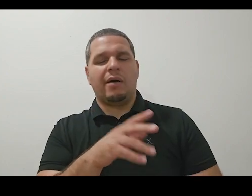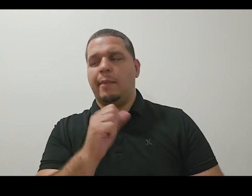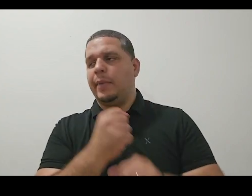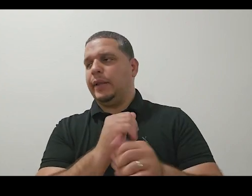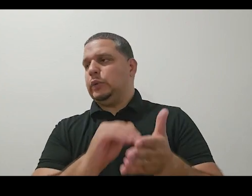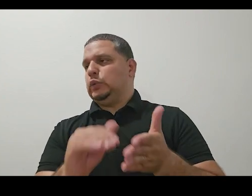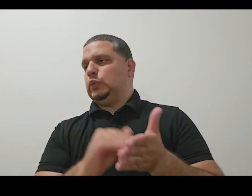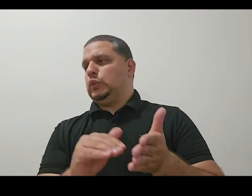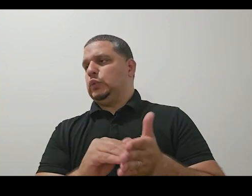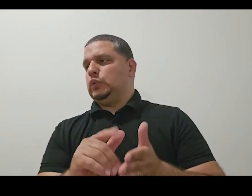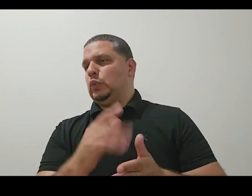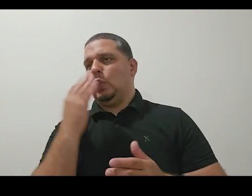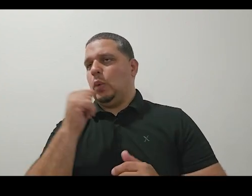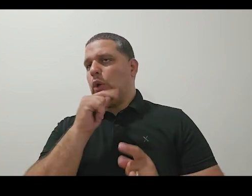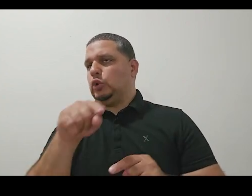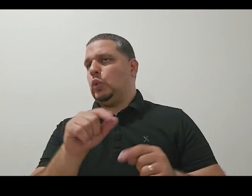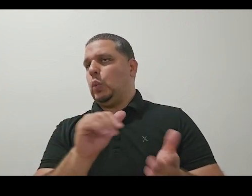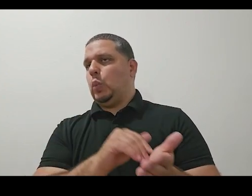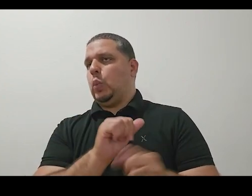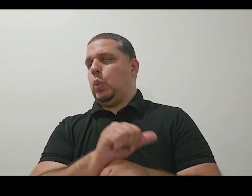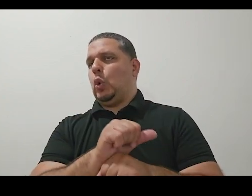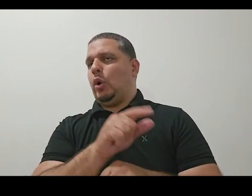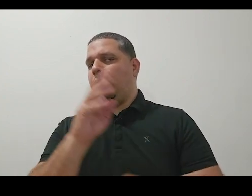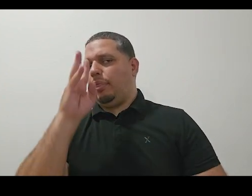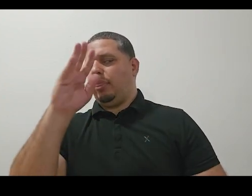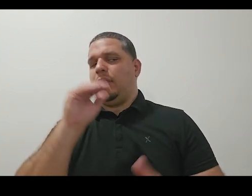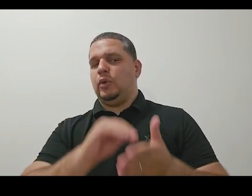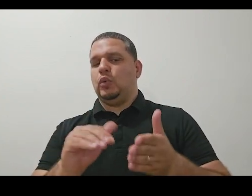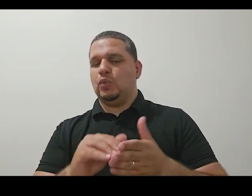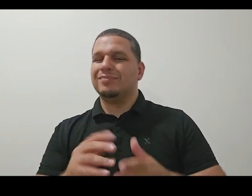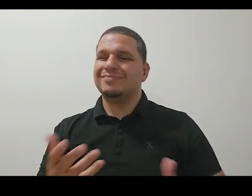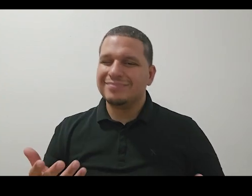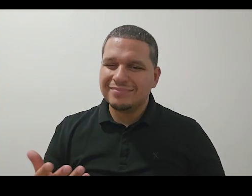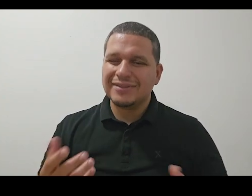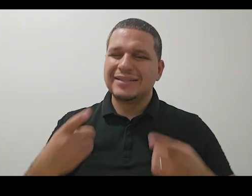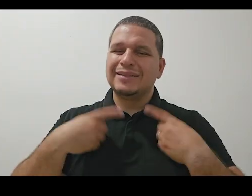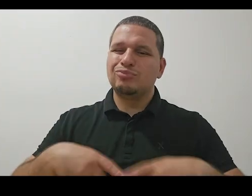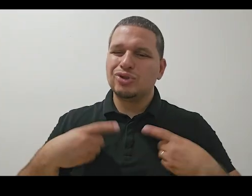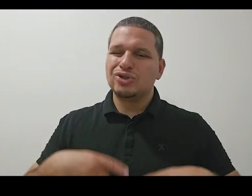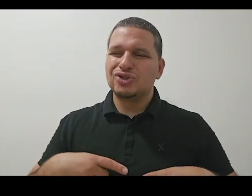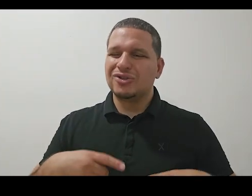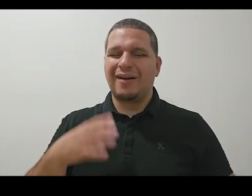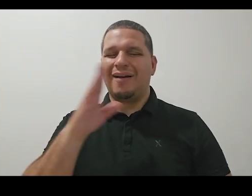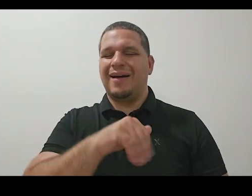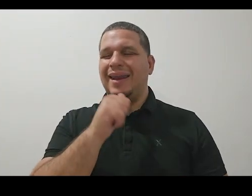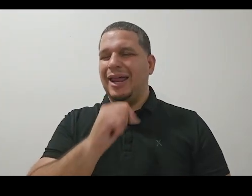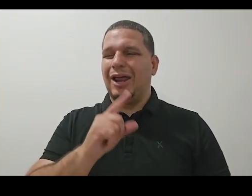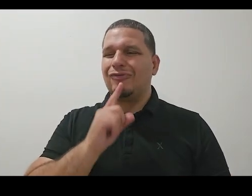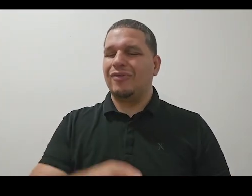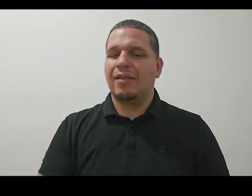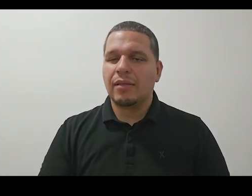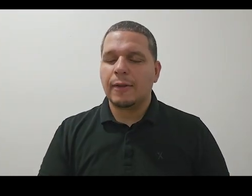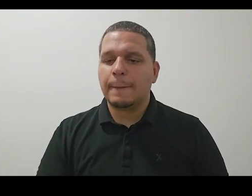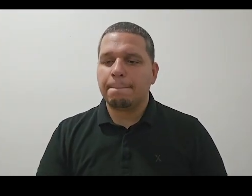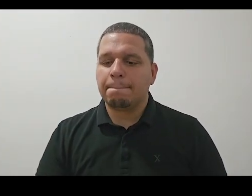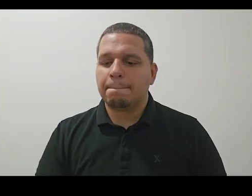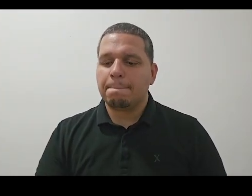he's making an excuse of why he doesn't want to come to work, or, really that depression really doesn't exist, or,